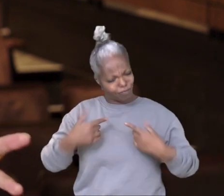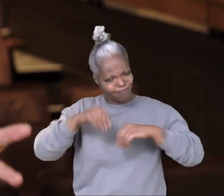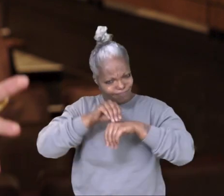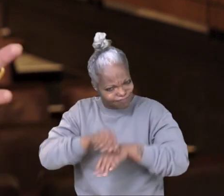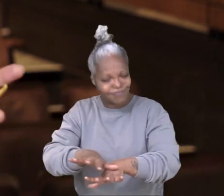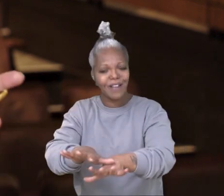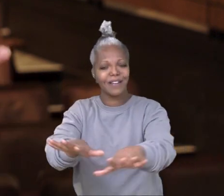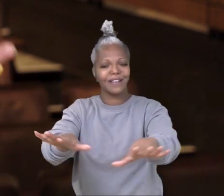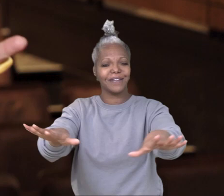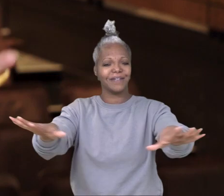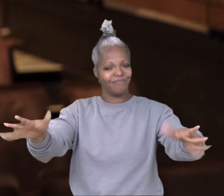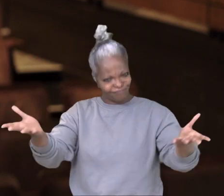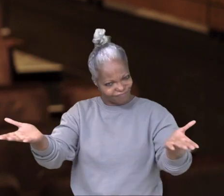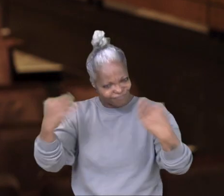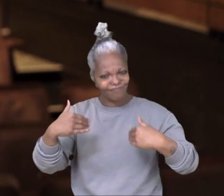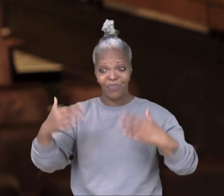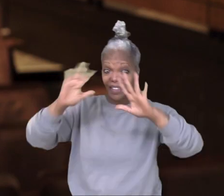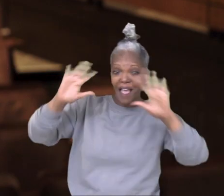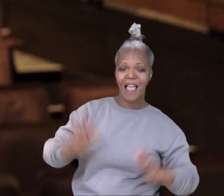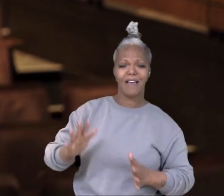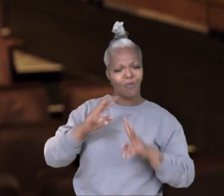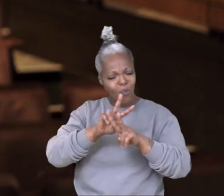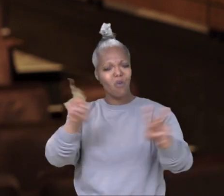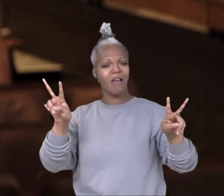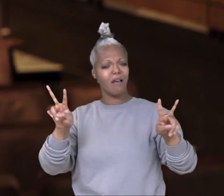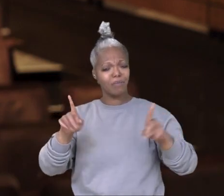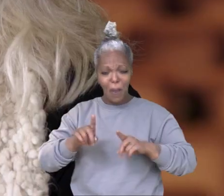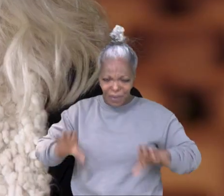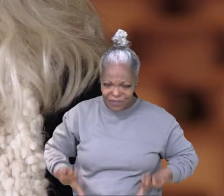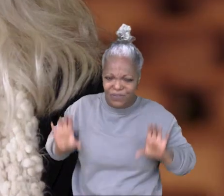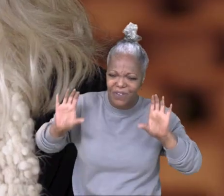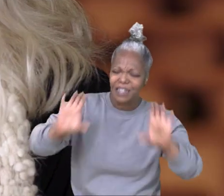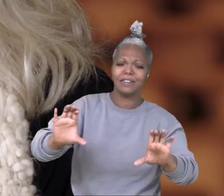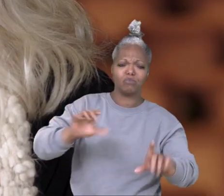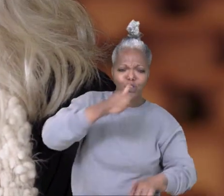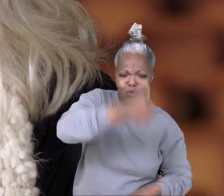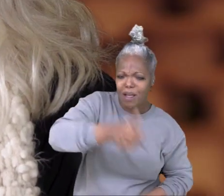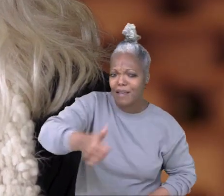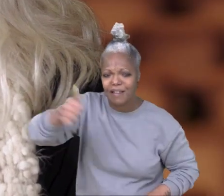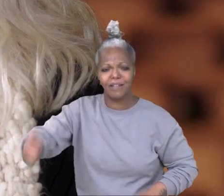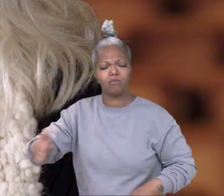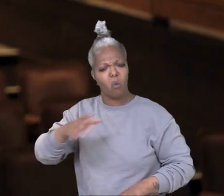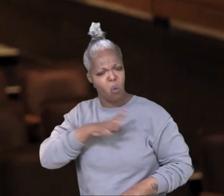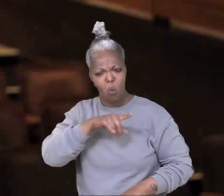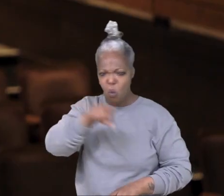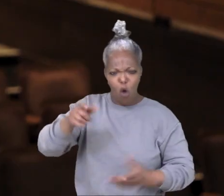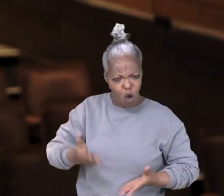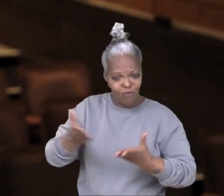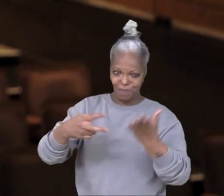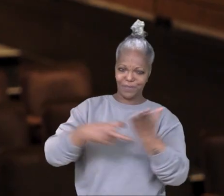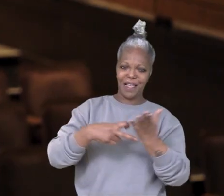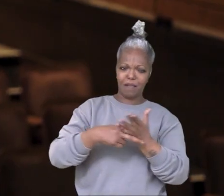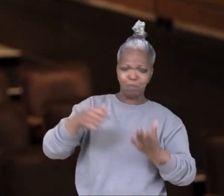forward, I envision a resurgence, a rally for theatre, an investment from all of us. Whether